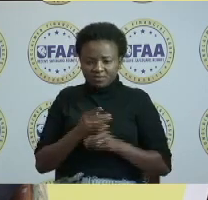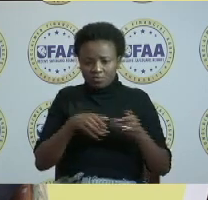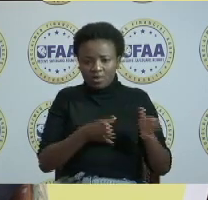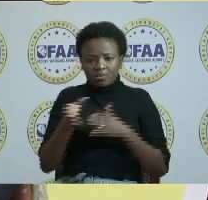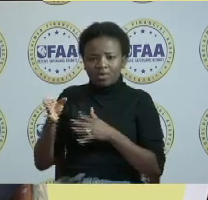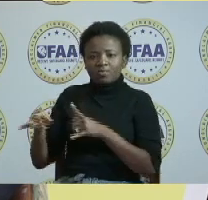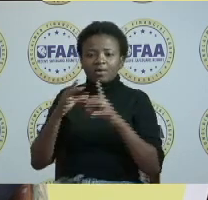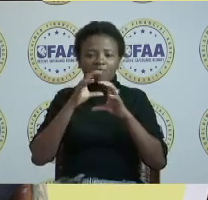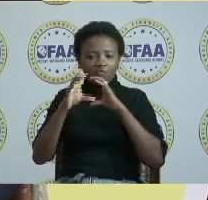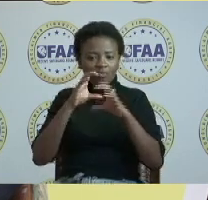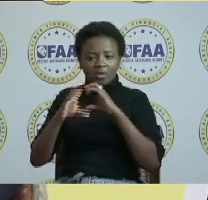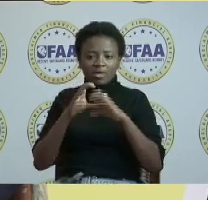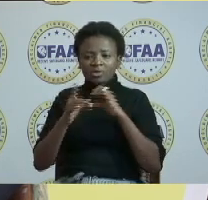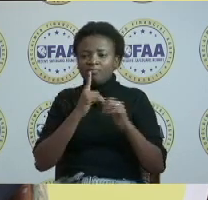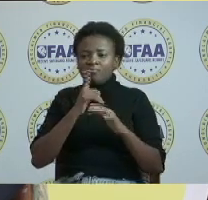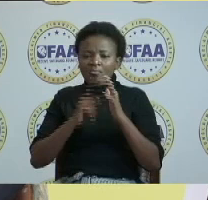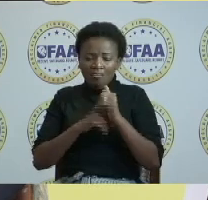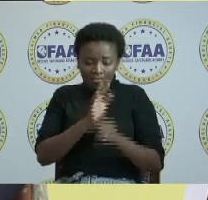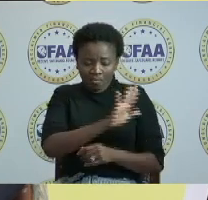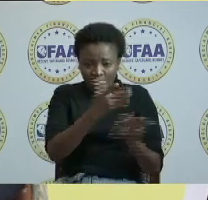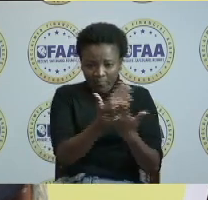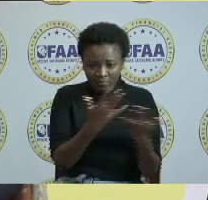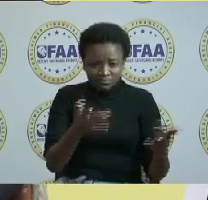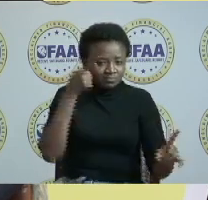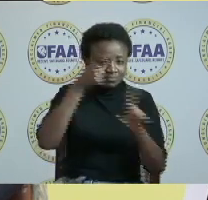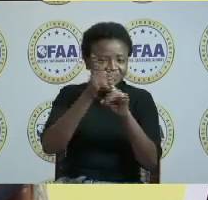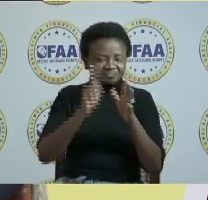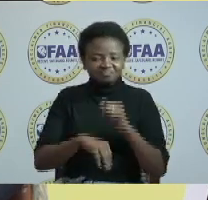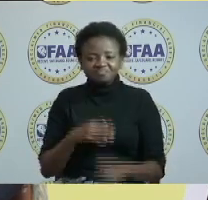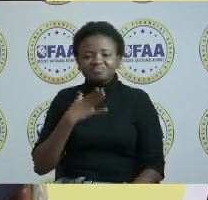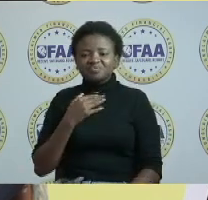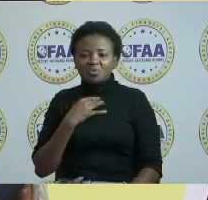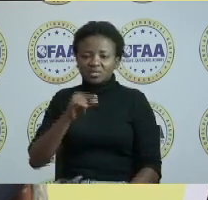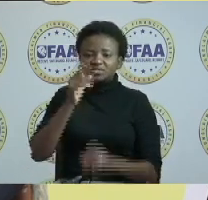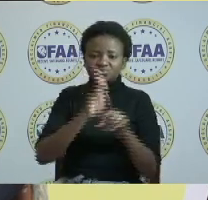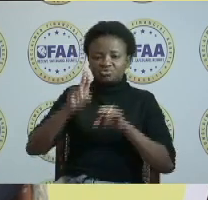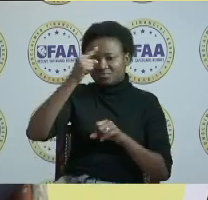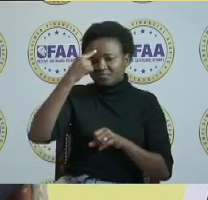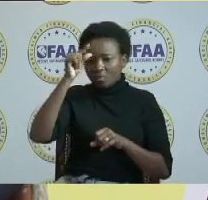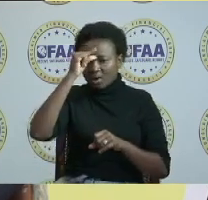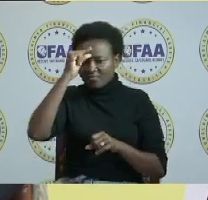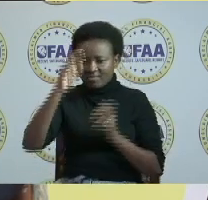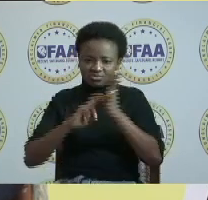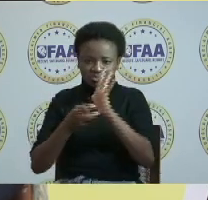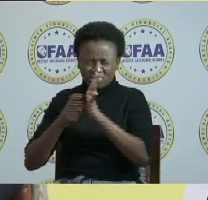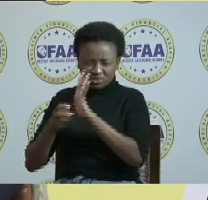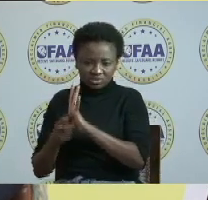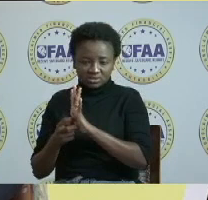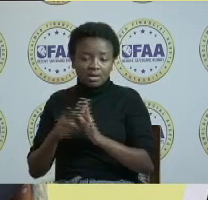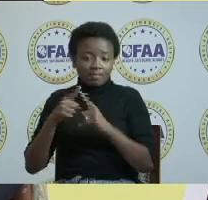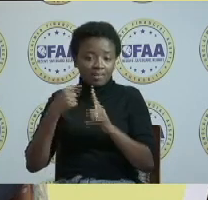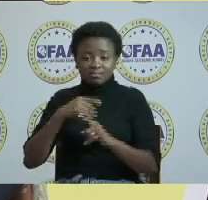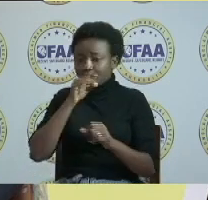communication that perhaps the unclaimed assets are being targeted for government projects for one thing or the other. And we'd wish